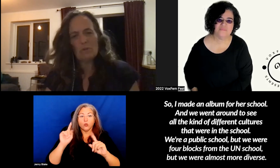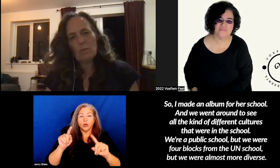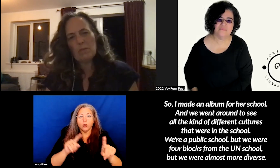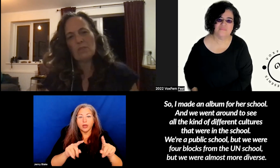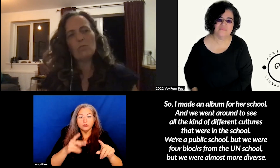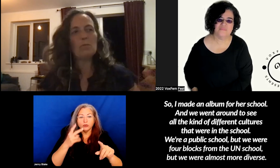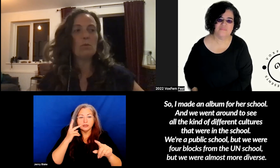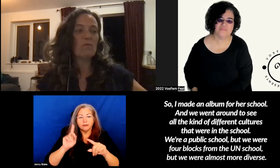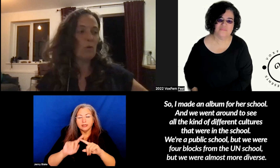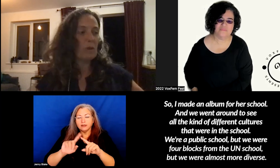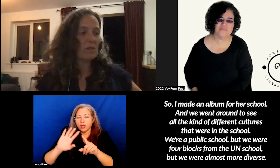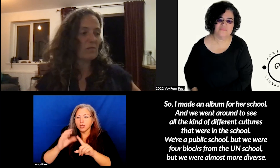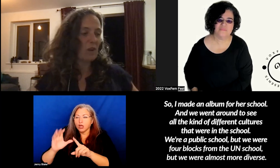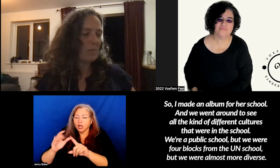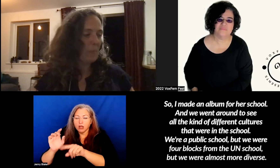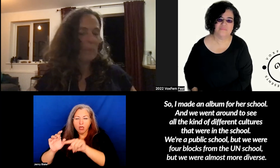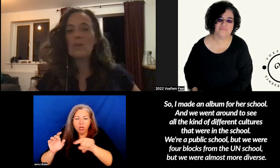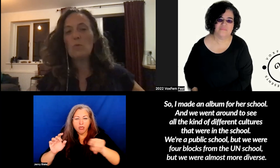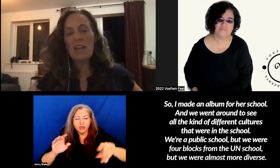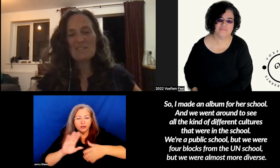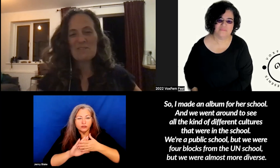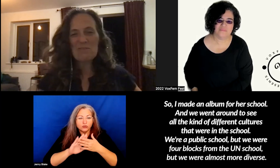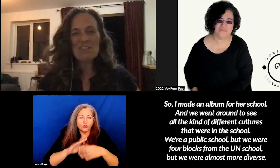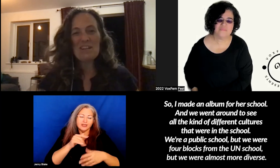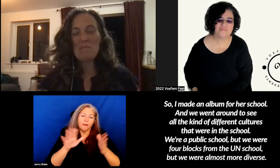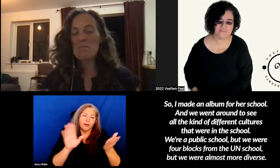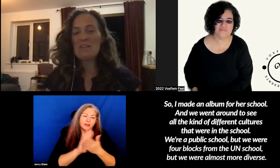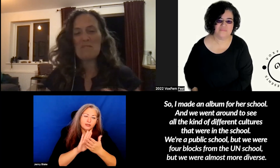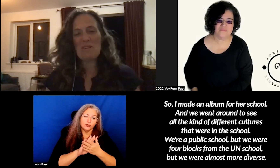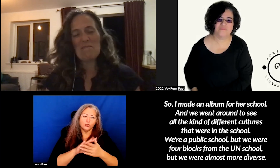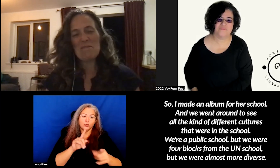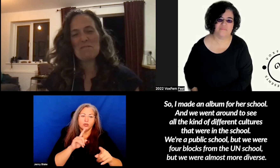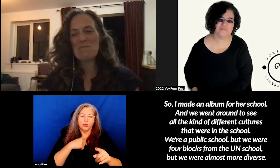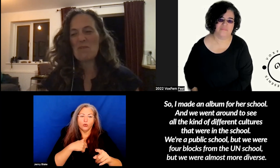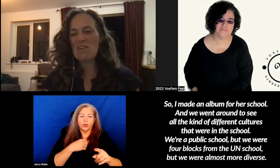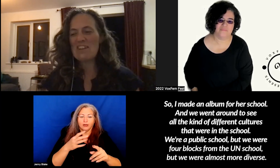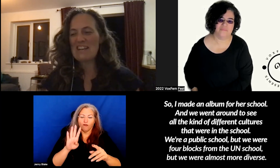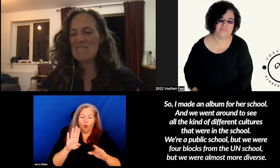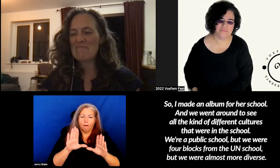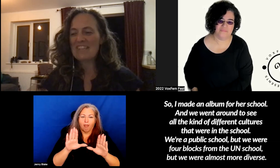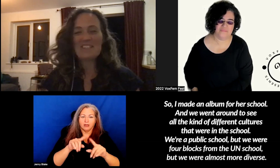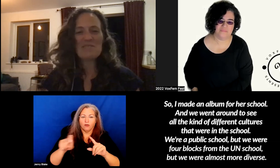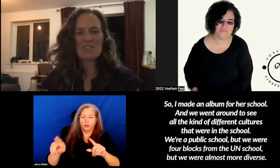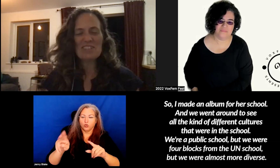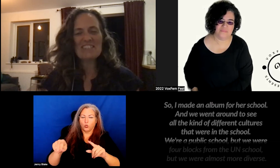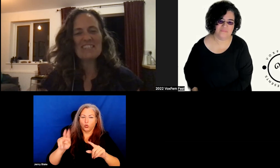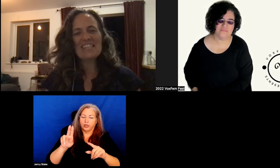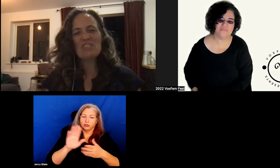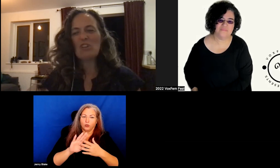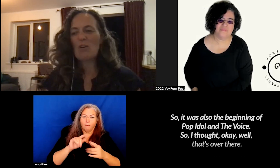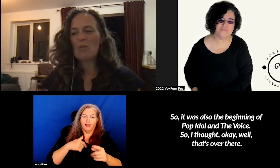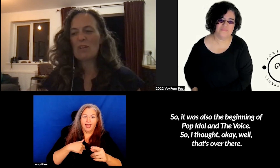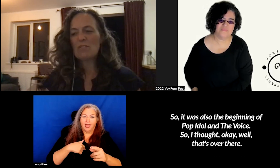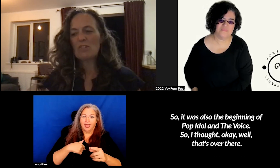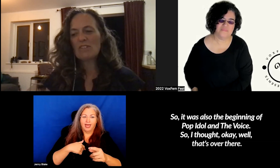You know, we're a public school, but we were four blocks from the UN school, but we were almost more diverse.